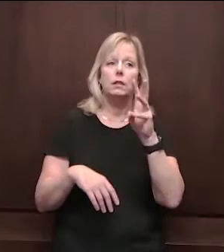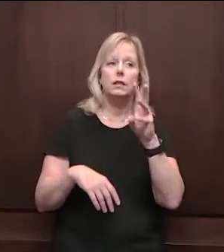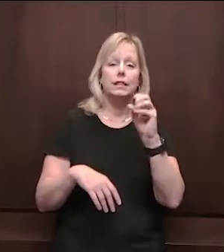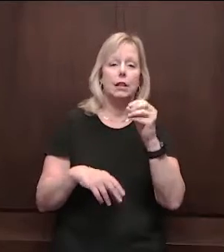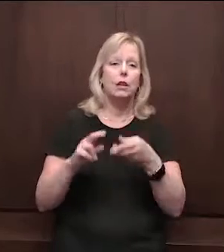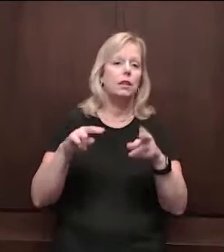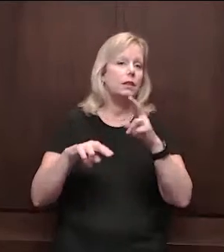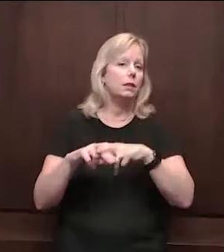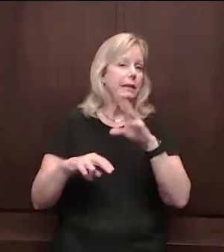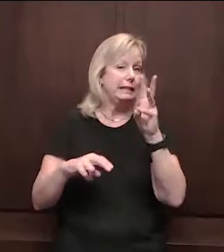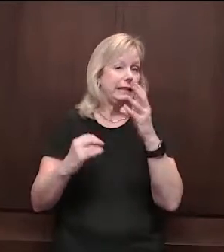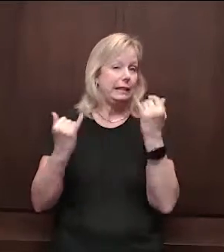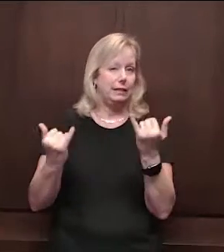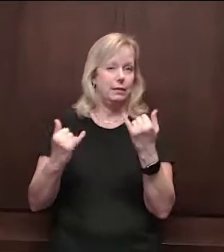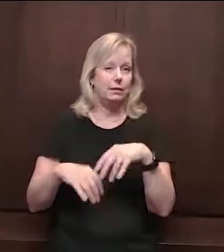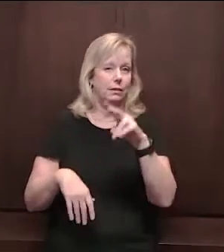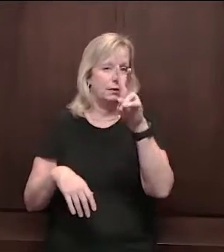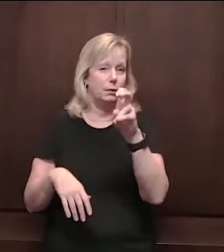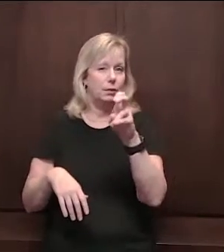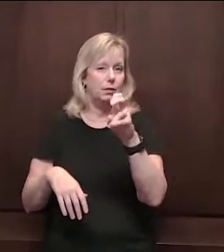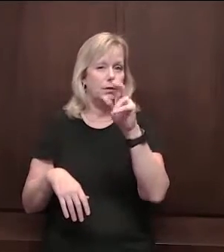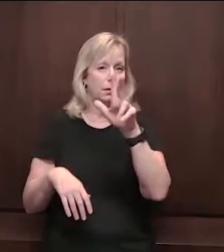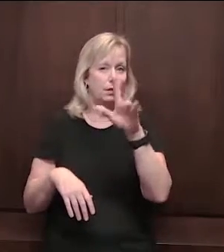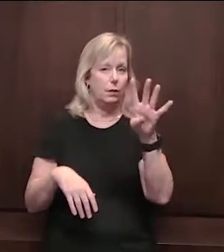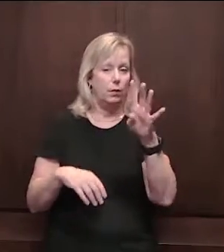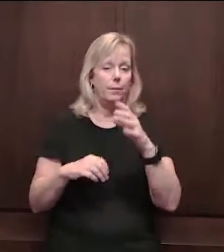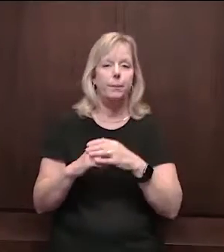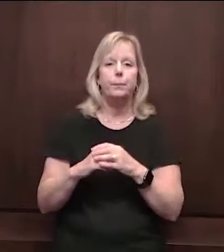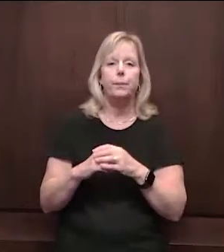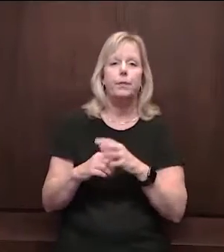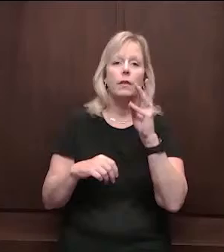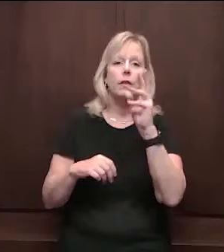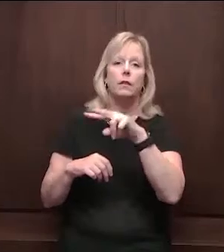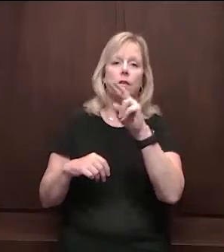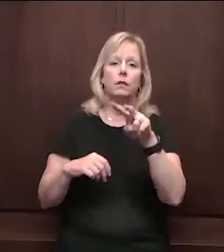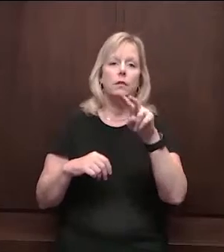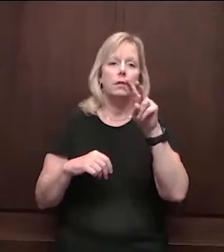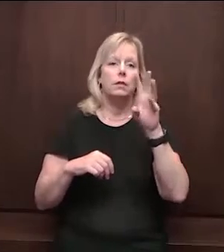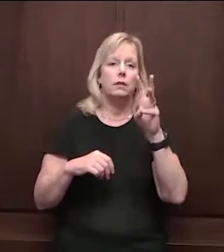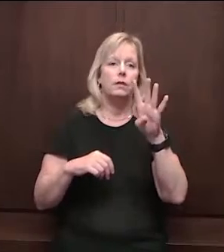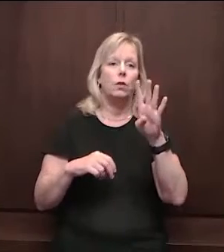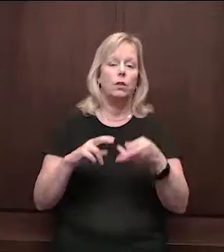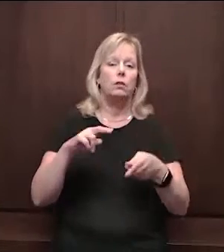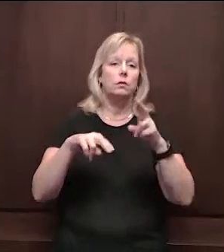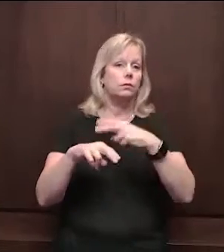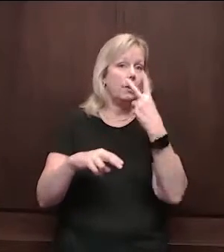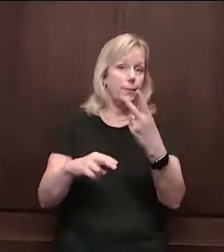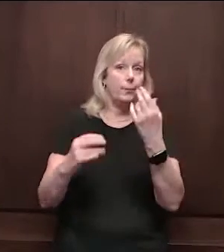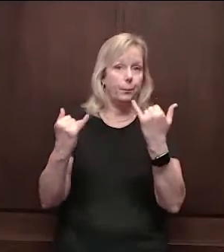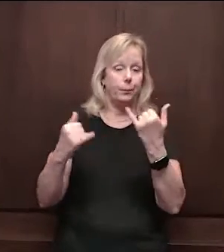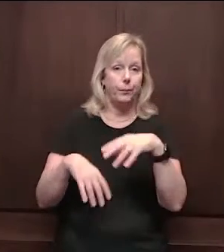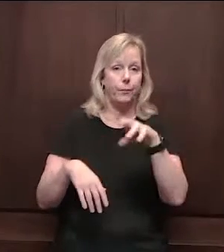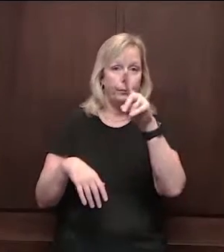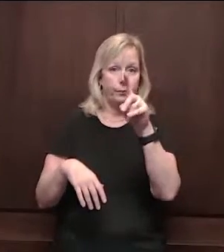62260, up 6 to 234. 62264, up 2